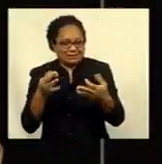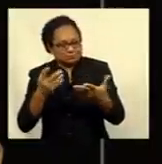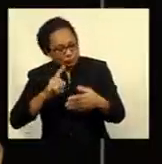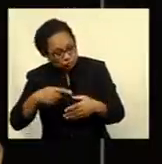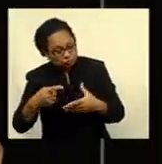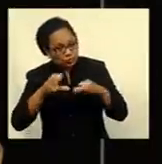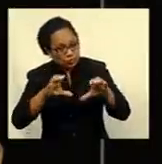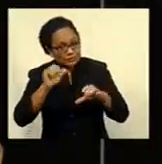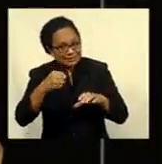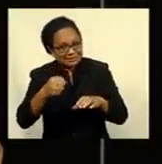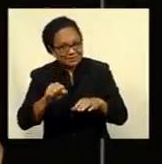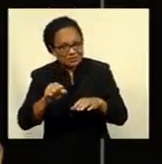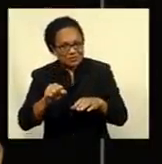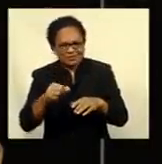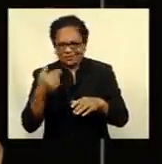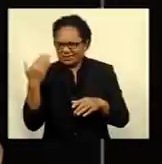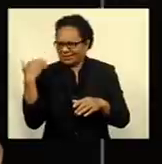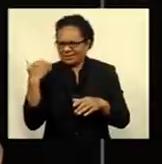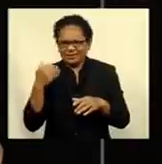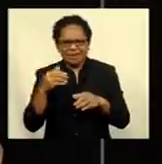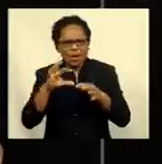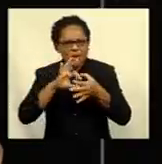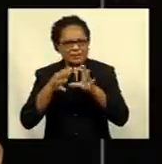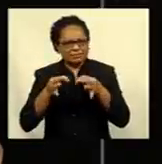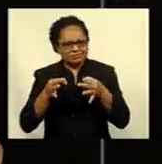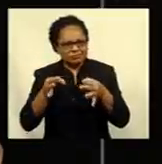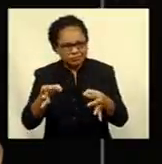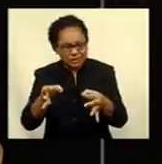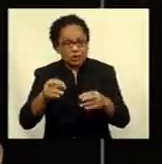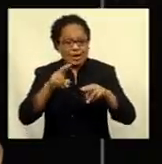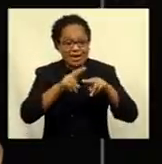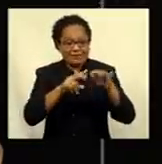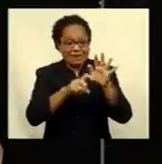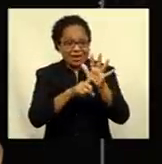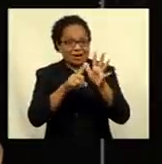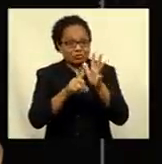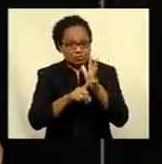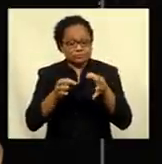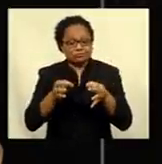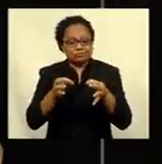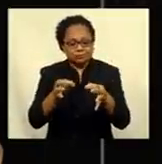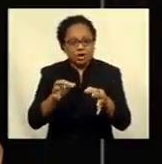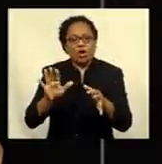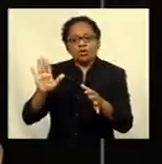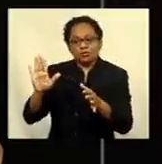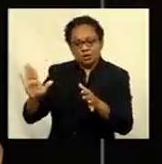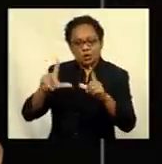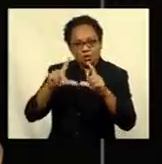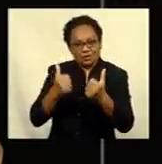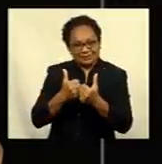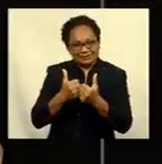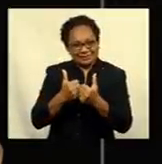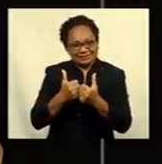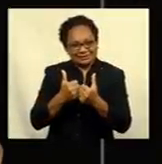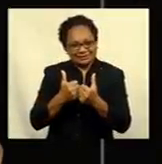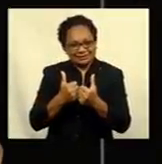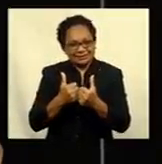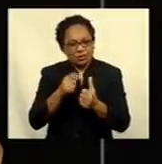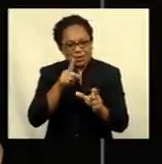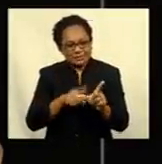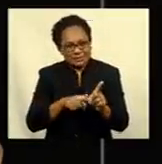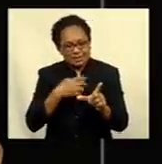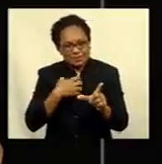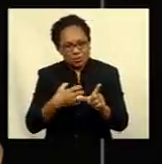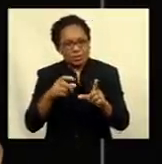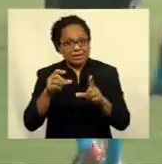Olympic Games was postponed, the Fiji Rugby Union extended his contract for another year, which will expire in December. Aquila